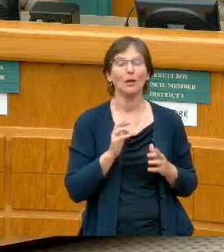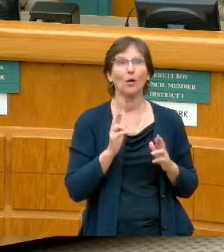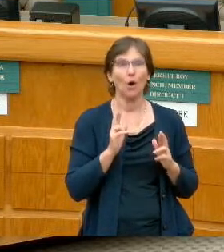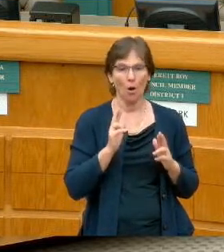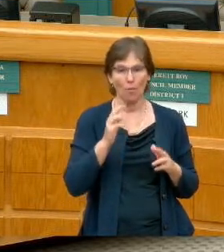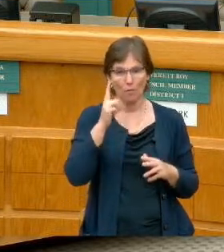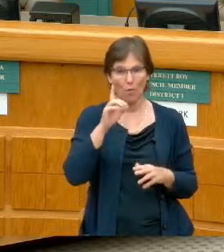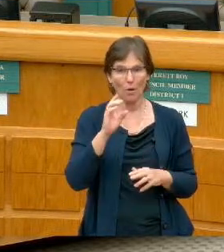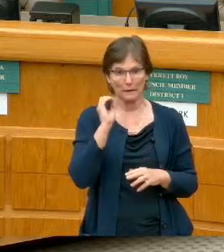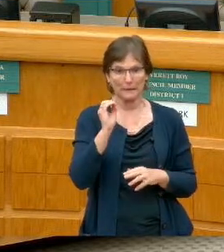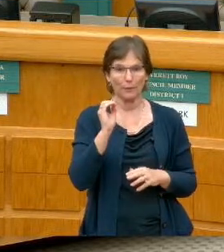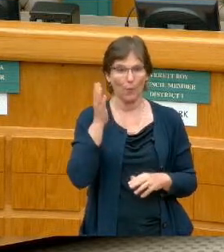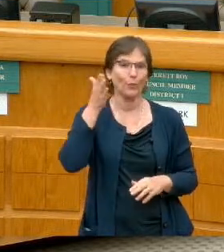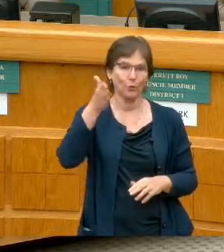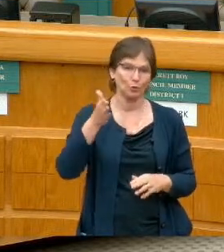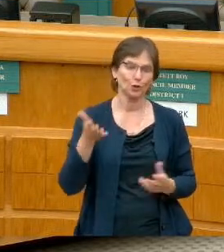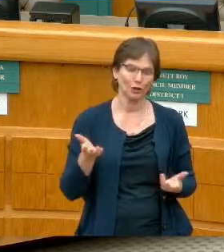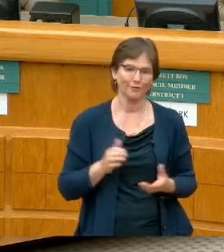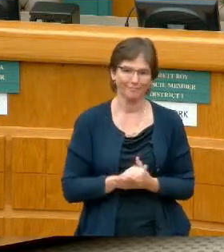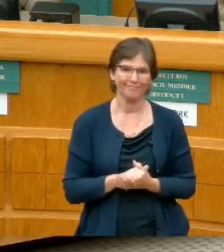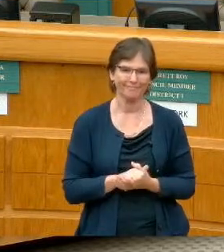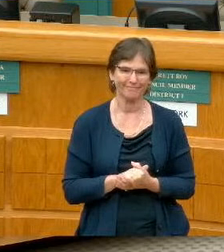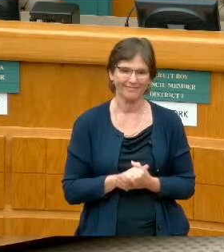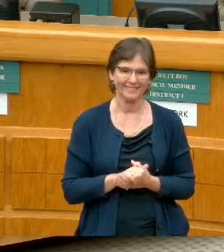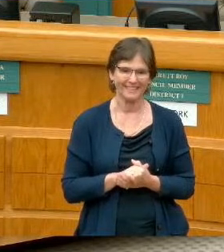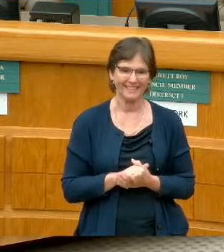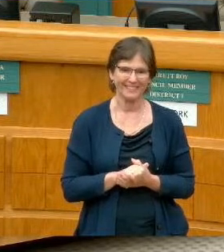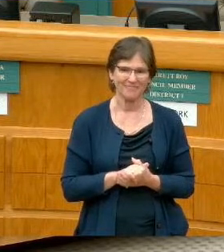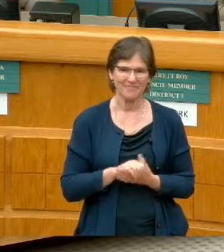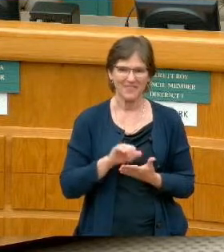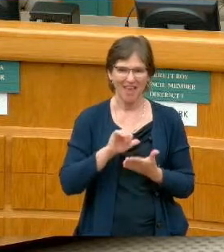possible. So, and that concludes the